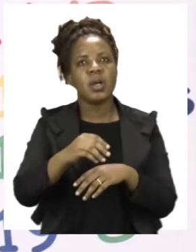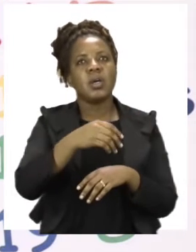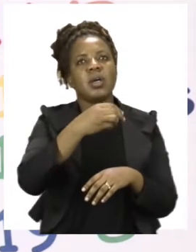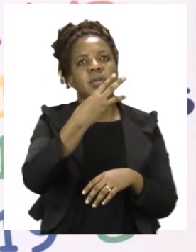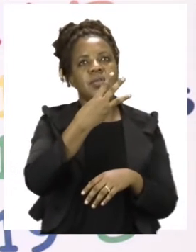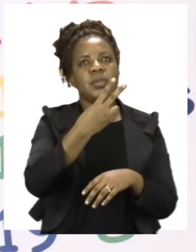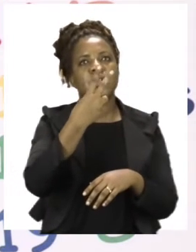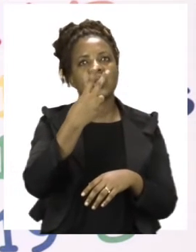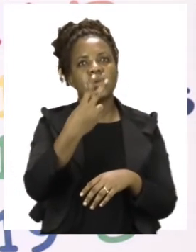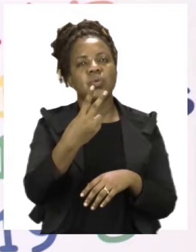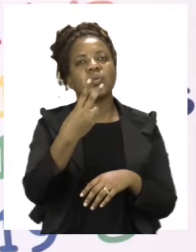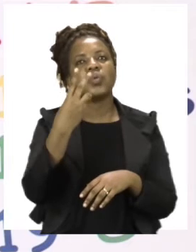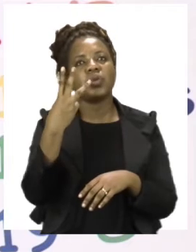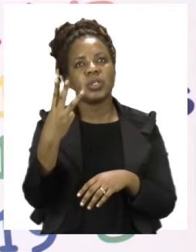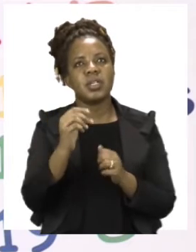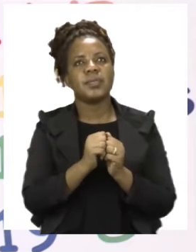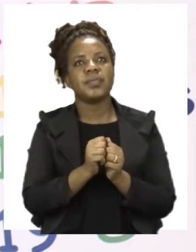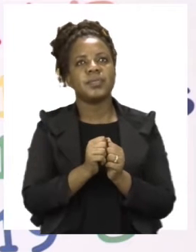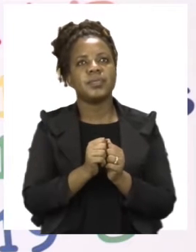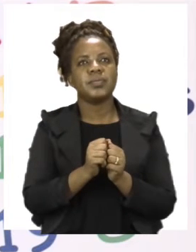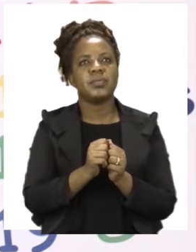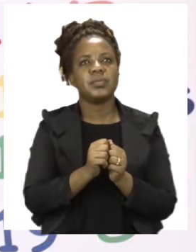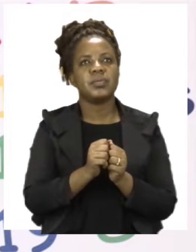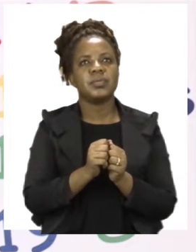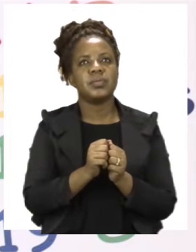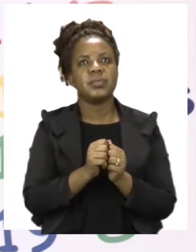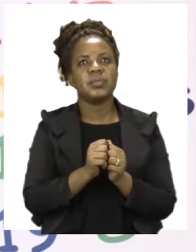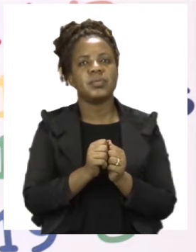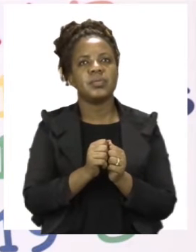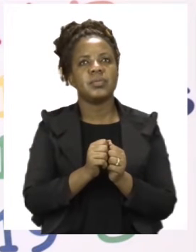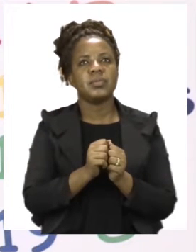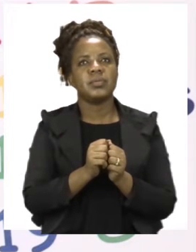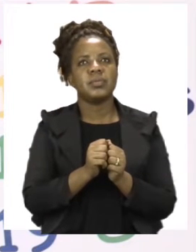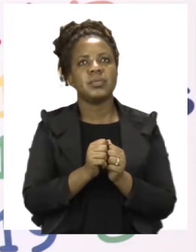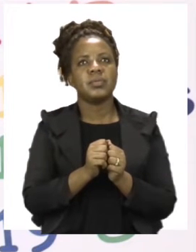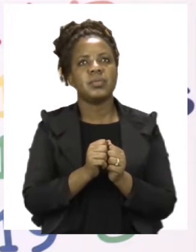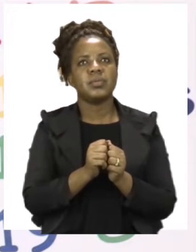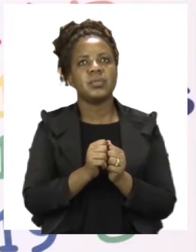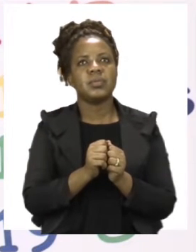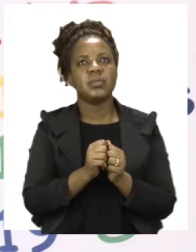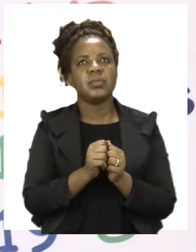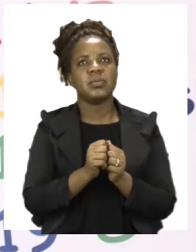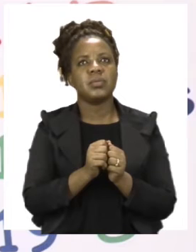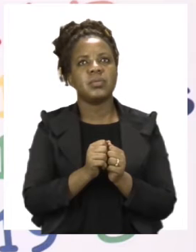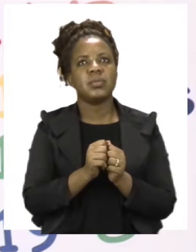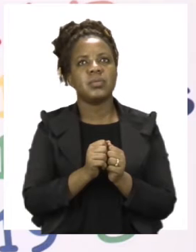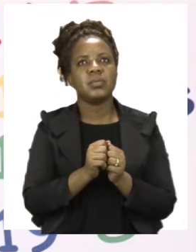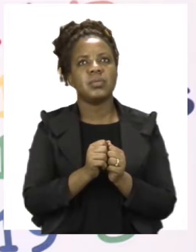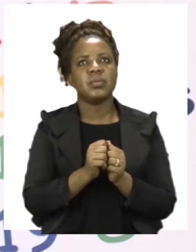tilers, we are going to use it for the next step. So we already know that we